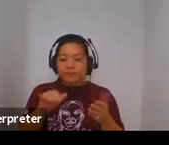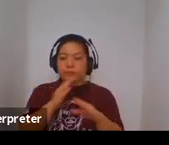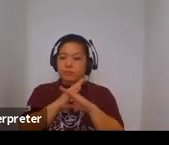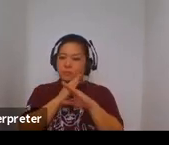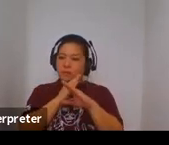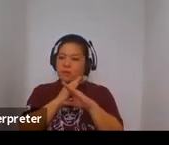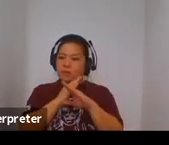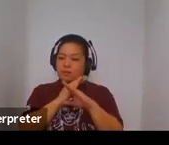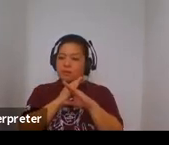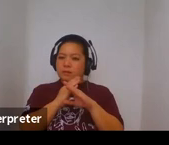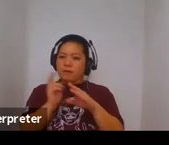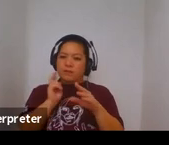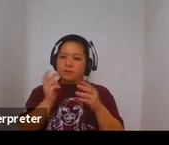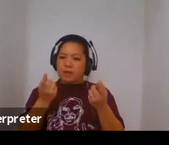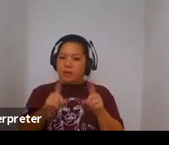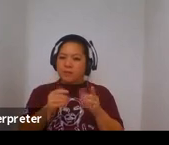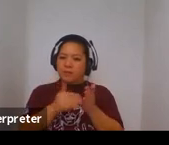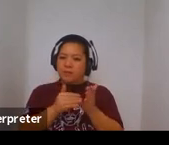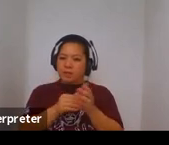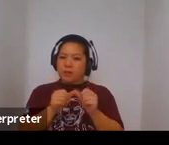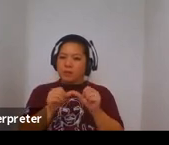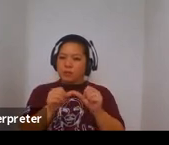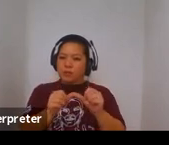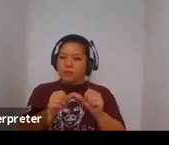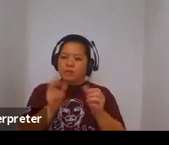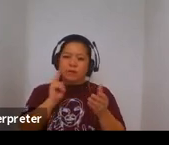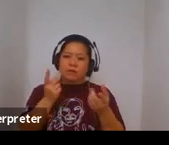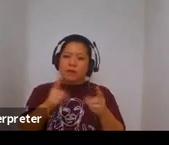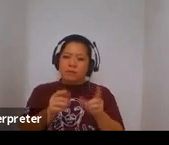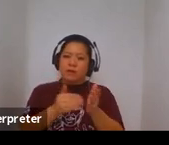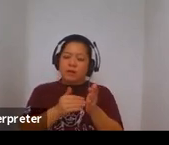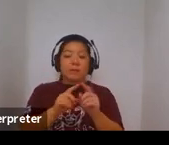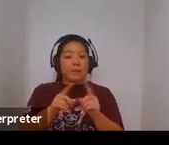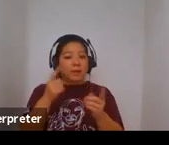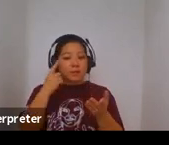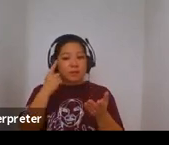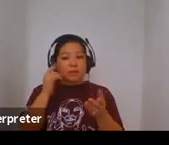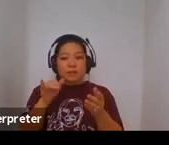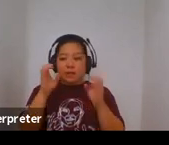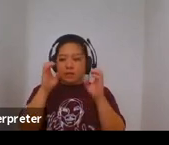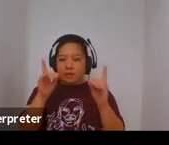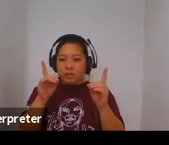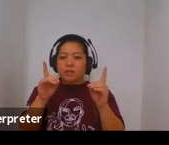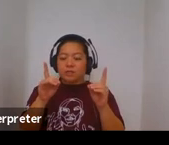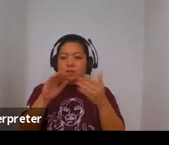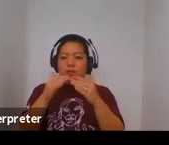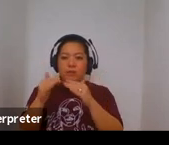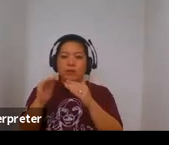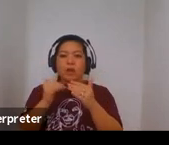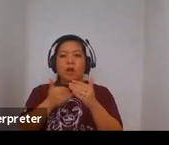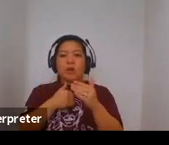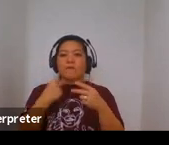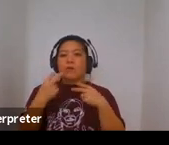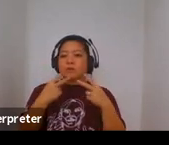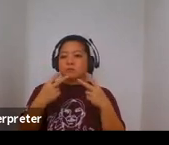preventing re-victimization or a continued victimization. But I think education, outreach, and then also